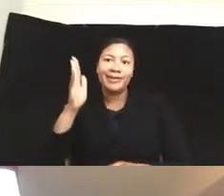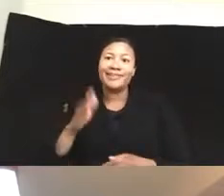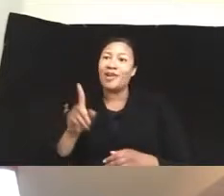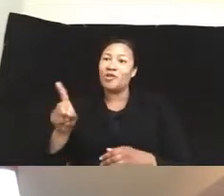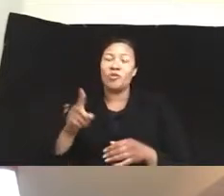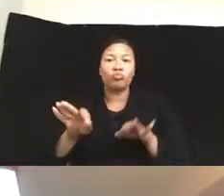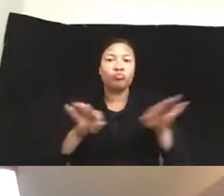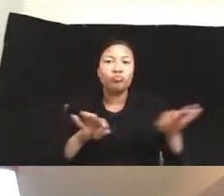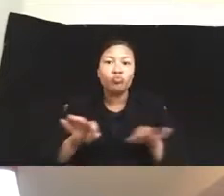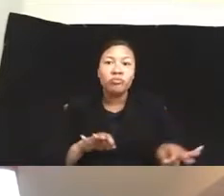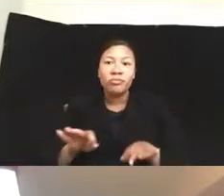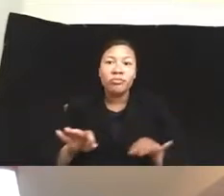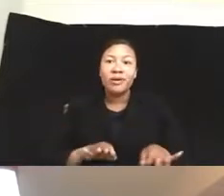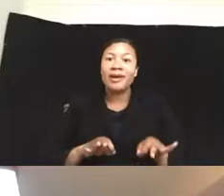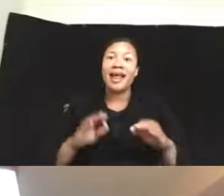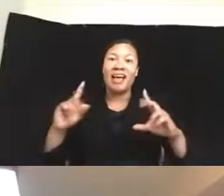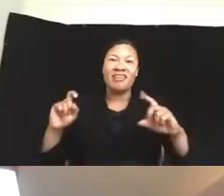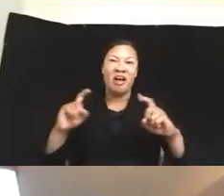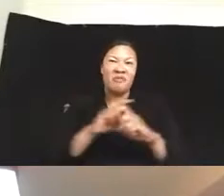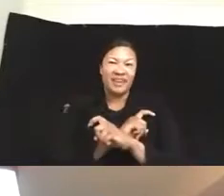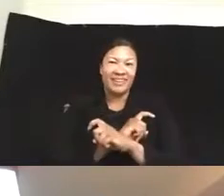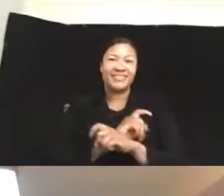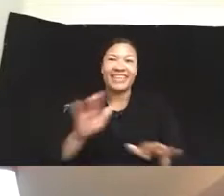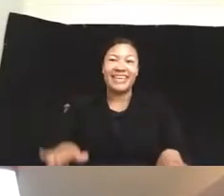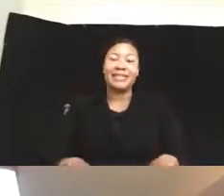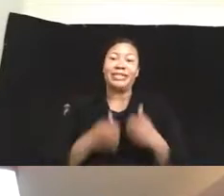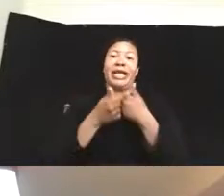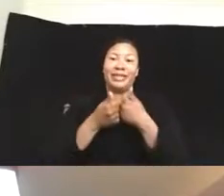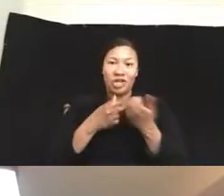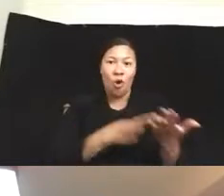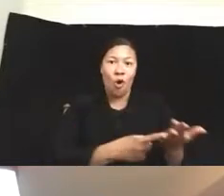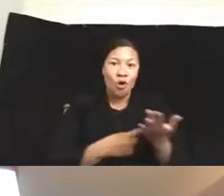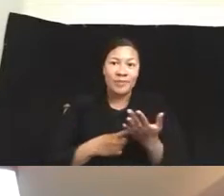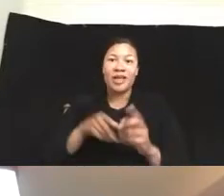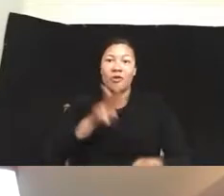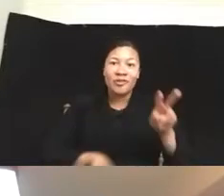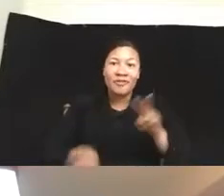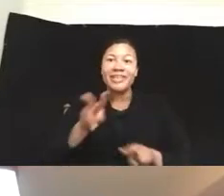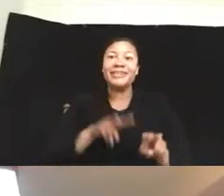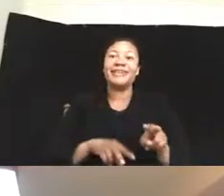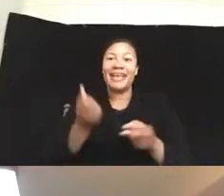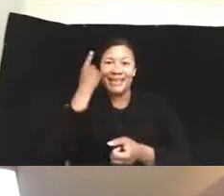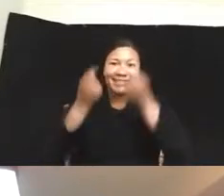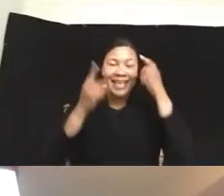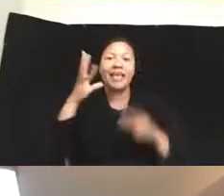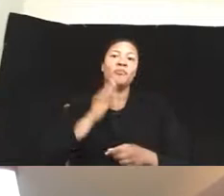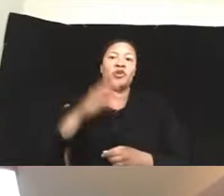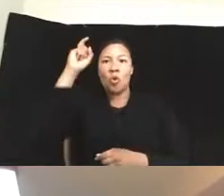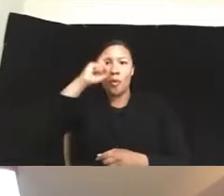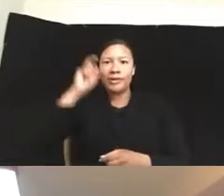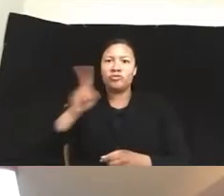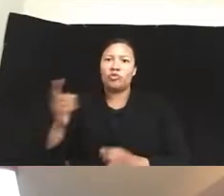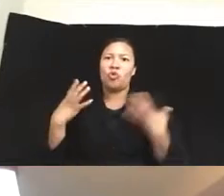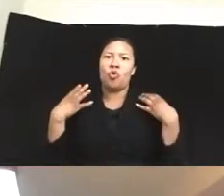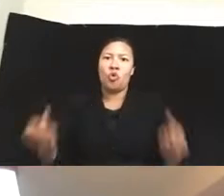of impossibly complex and challenging arguments, observations, insights, experience, wisdom, and your courage speaking